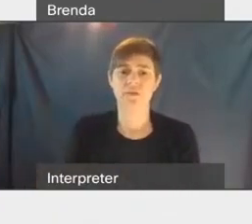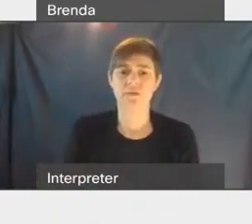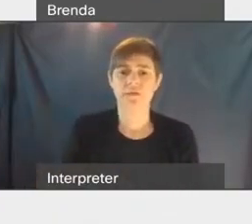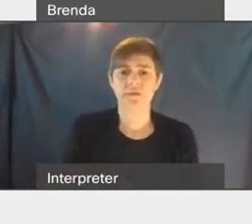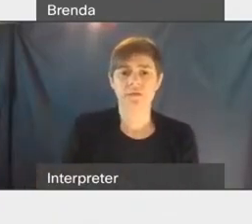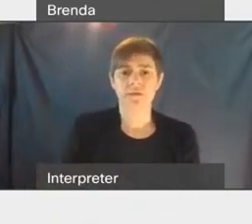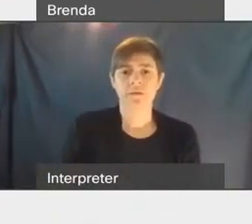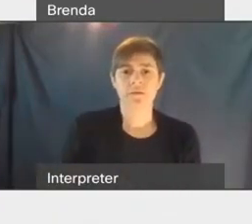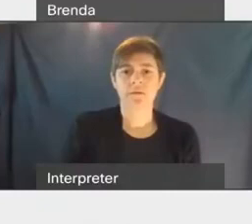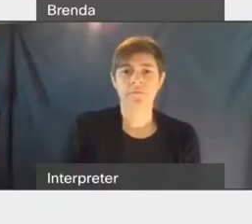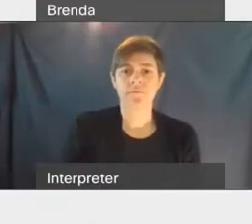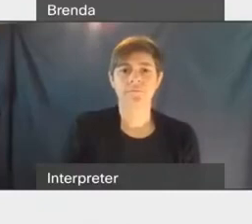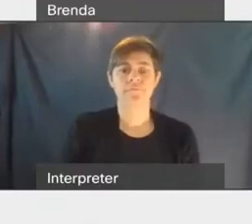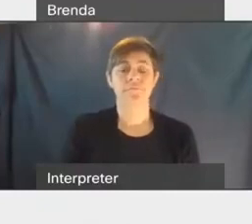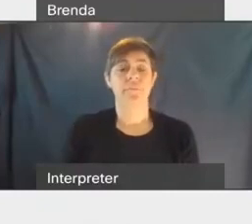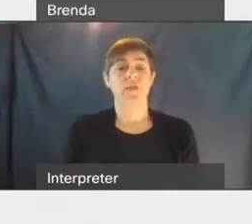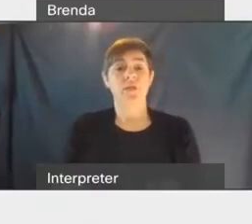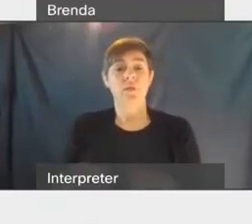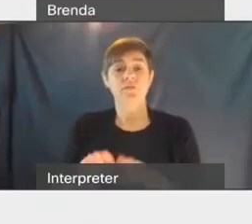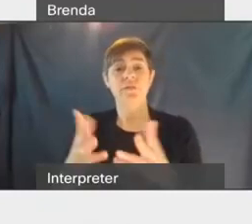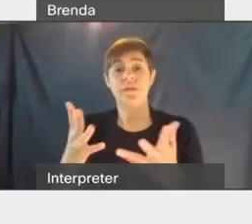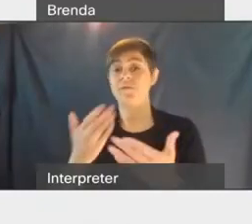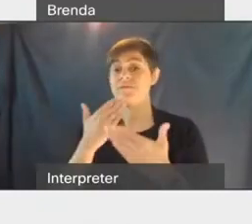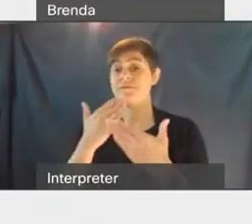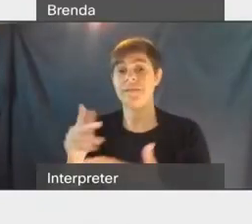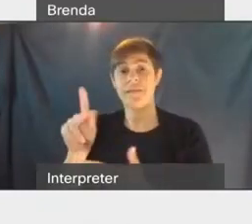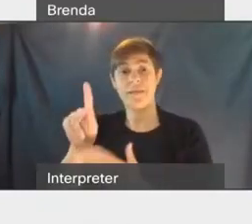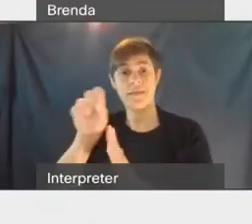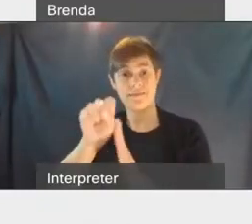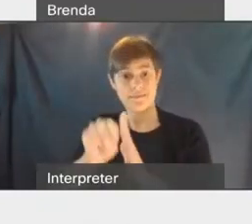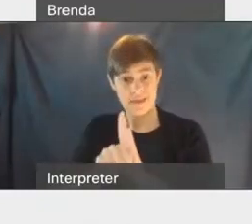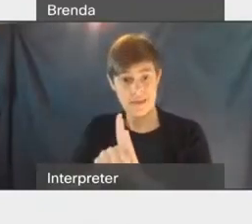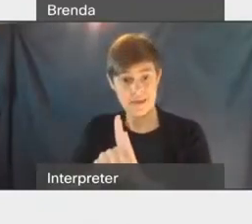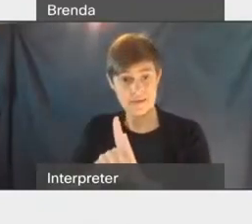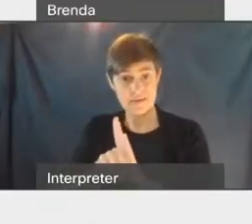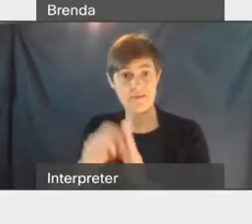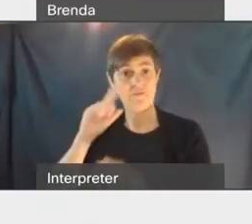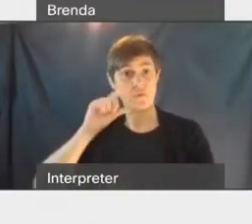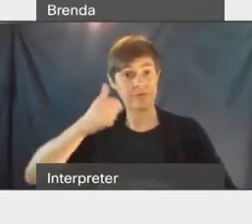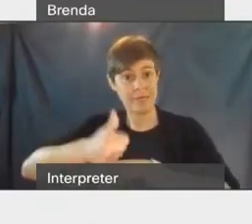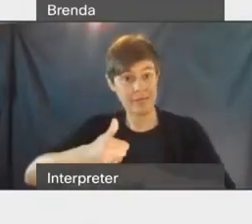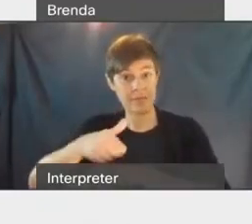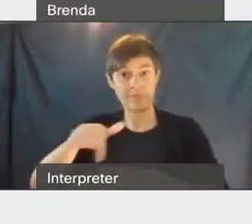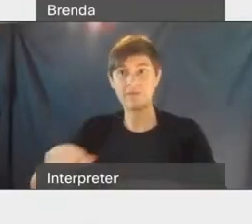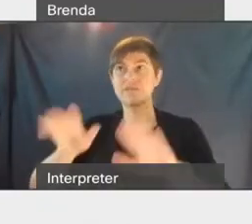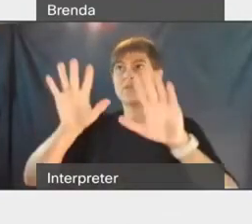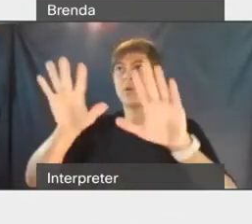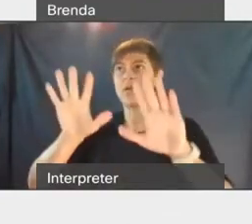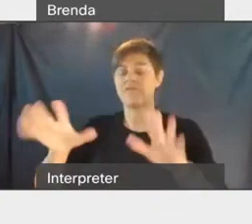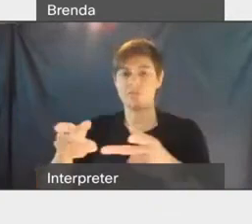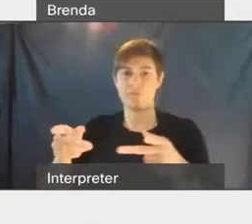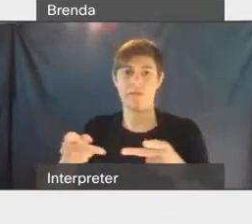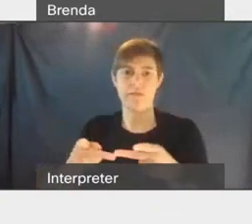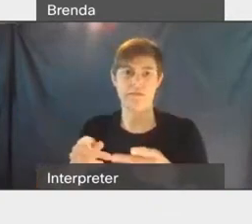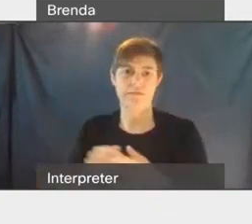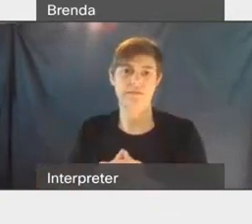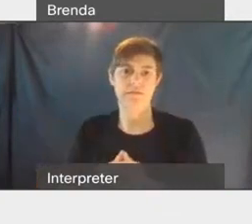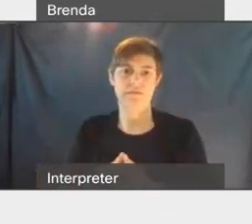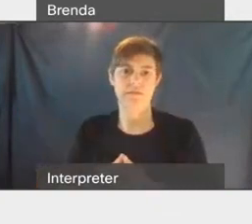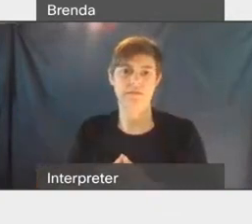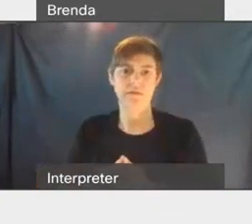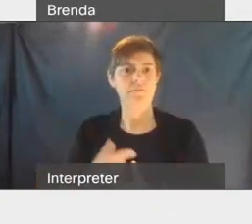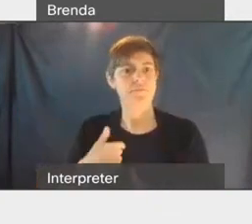In closing, I want to thank K-State setting up this great facility. Proud to say I'm a